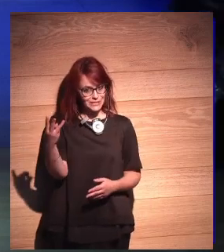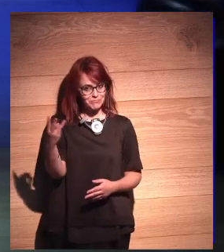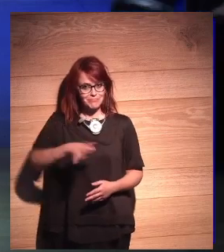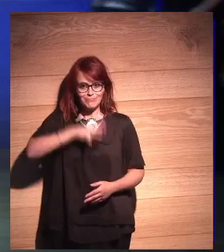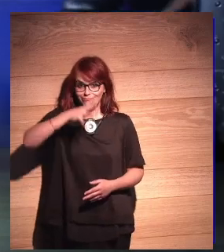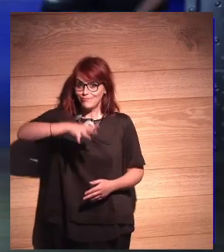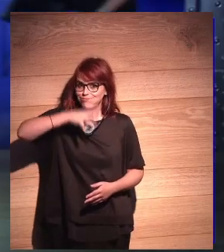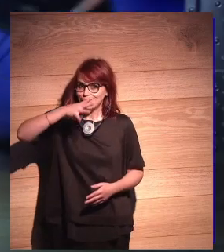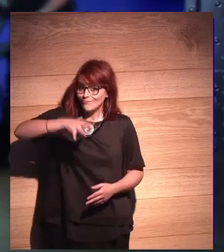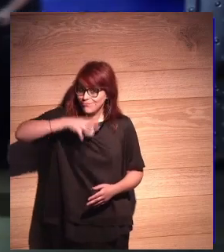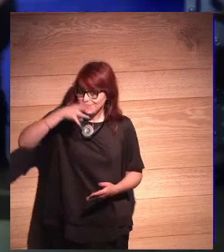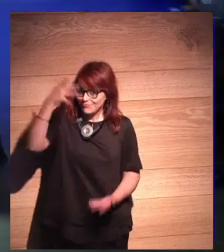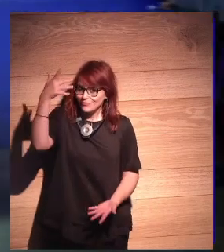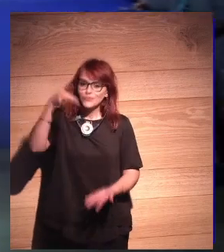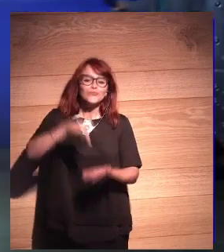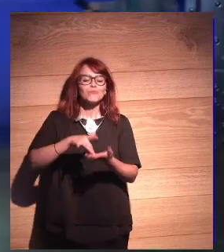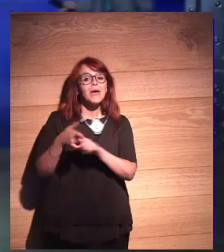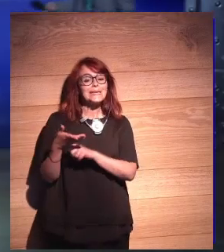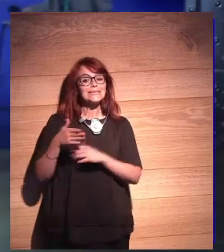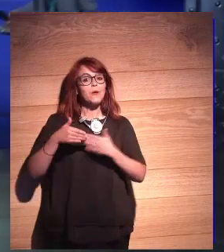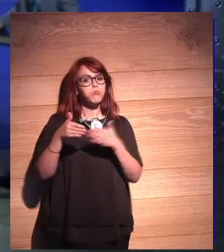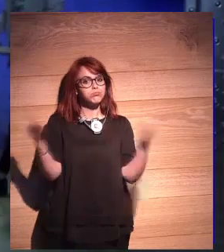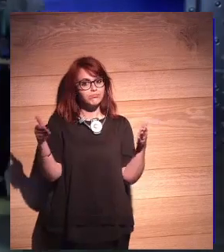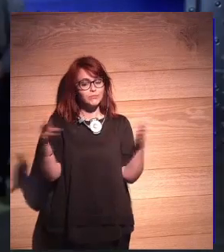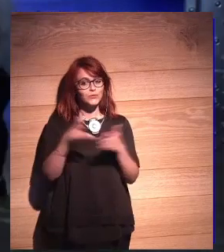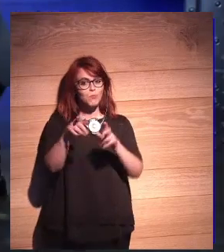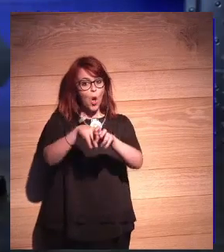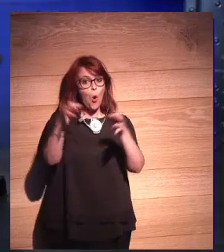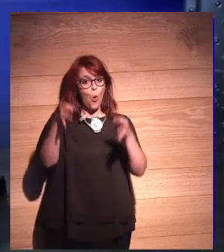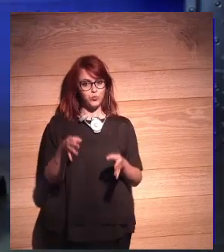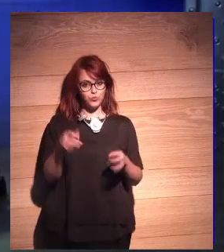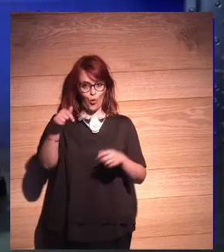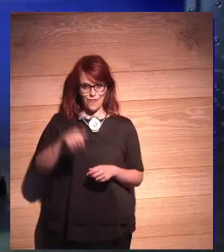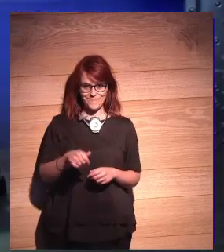guests, our three stars, as I said earlier.